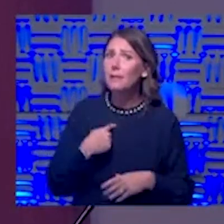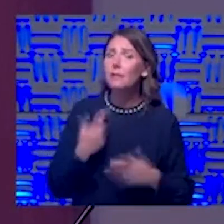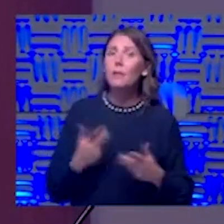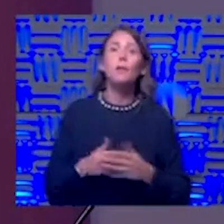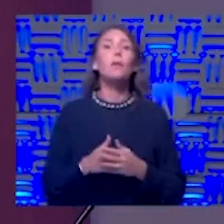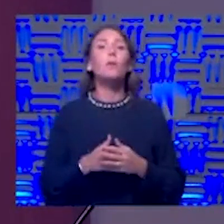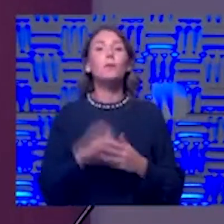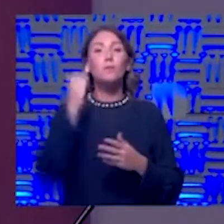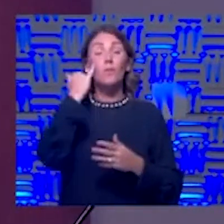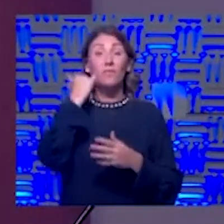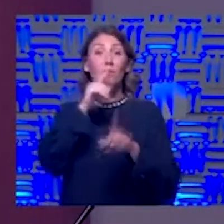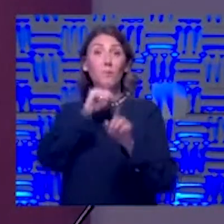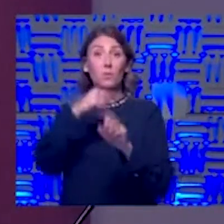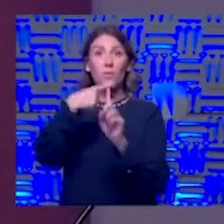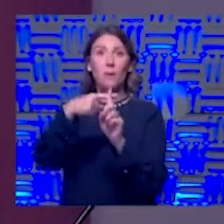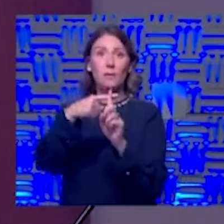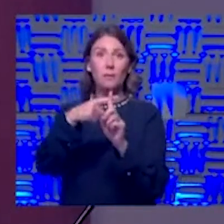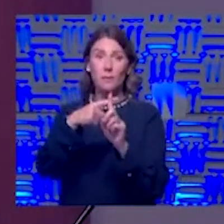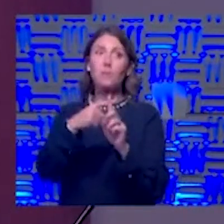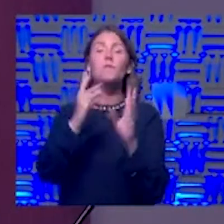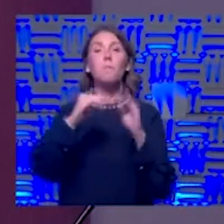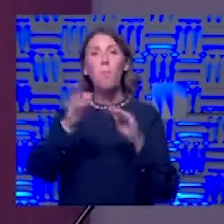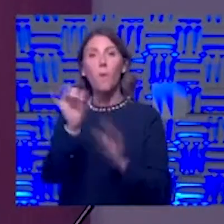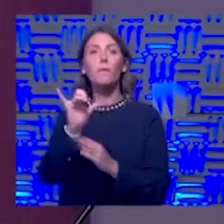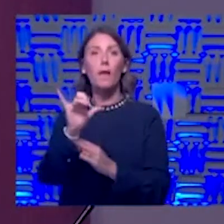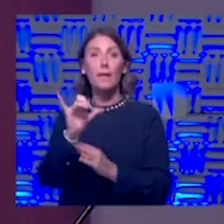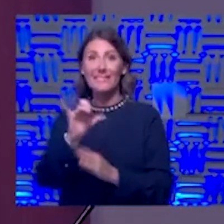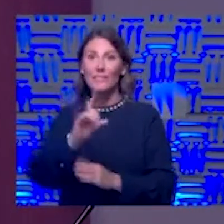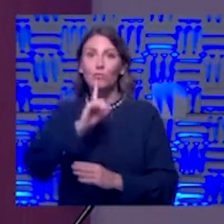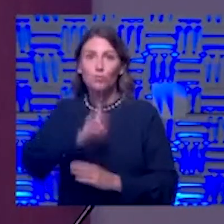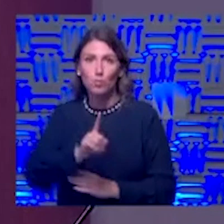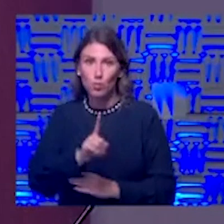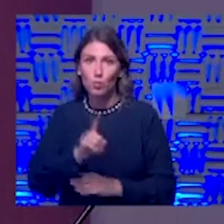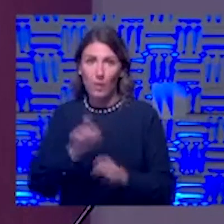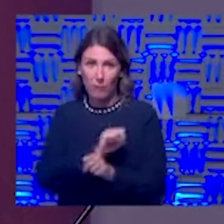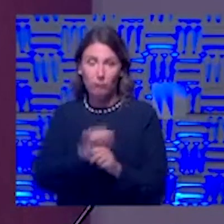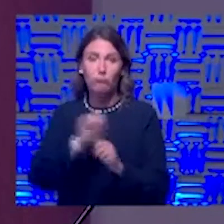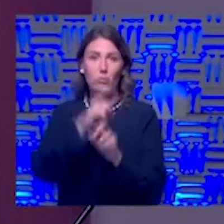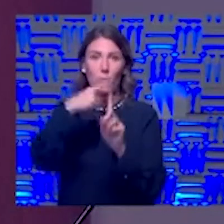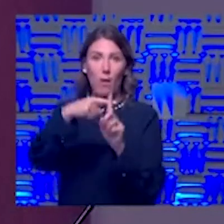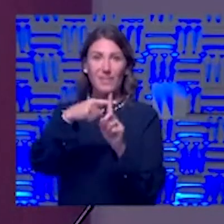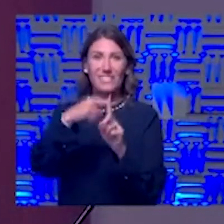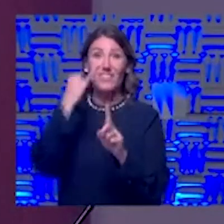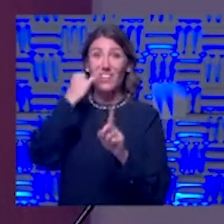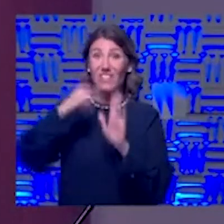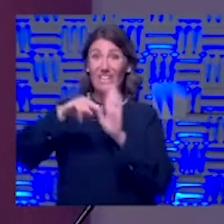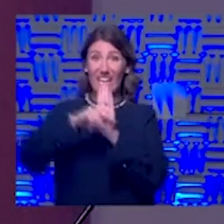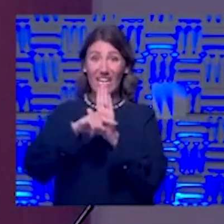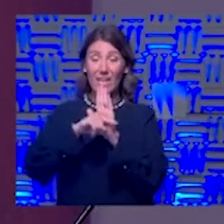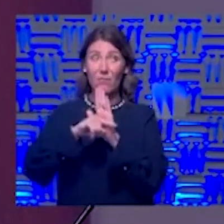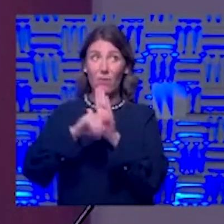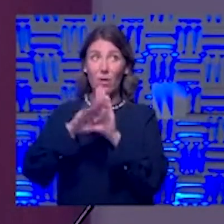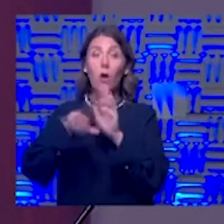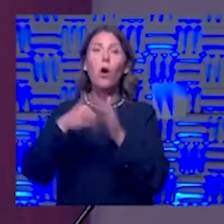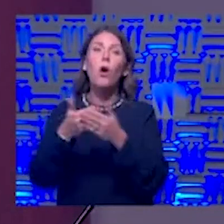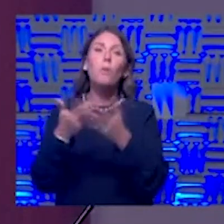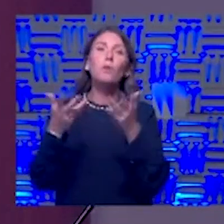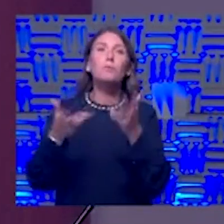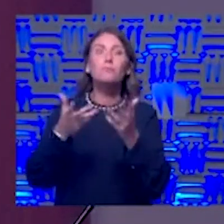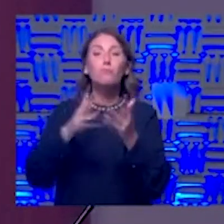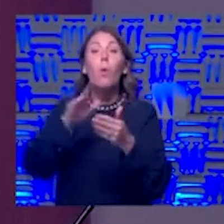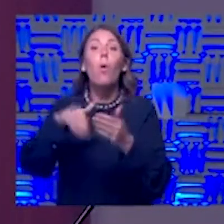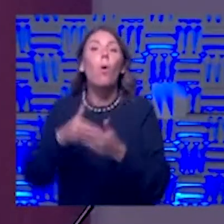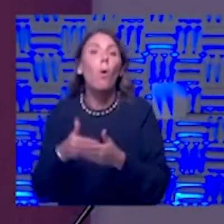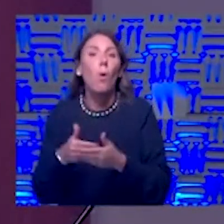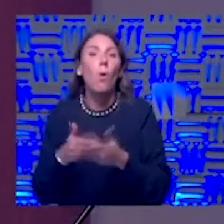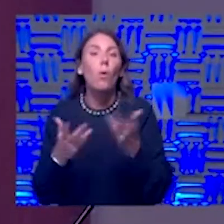if that result is positive, it is likely that you are true positive. If it's negative, almost all, maybe all, I don't know, there's a number